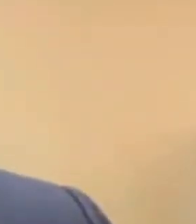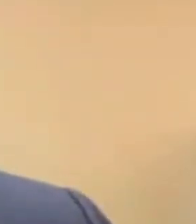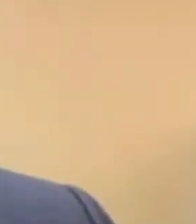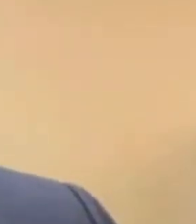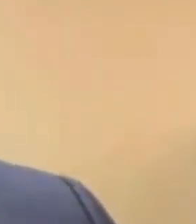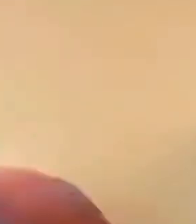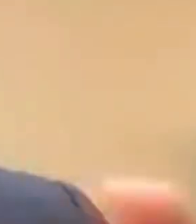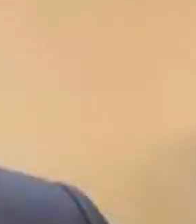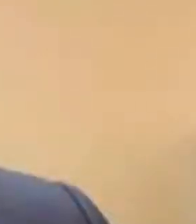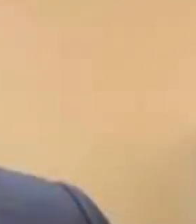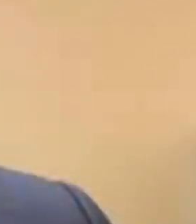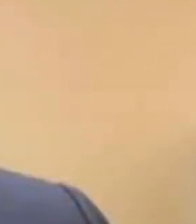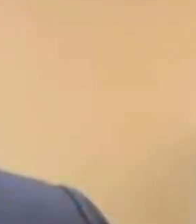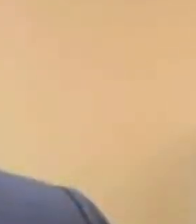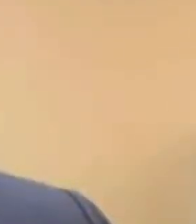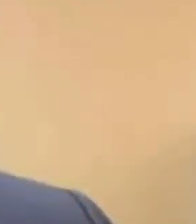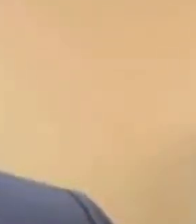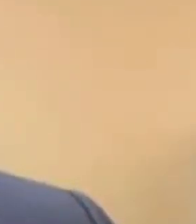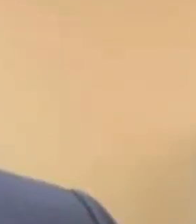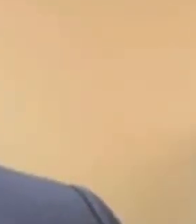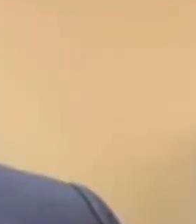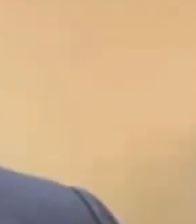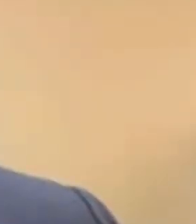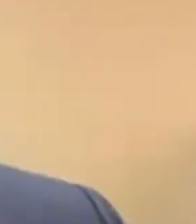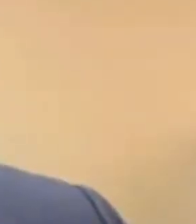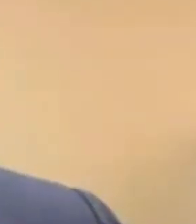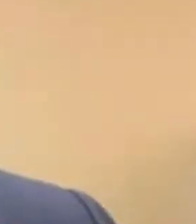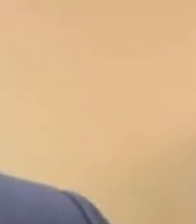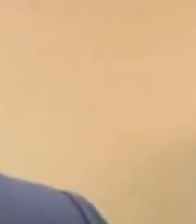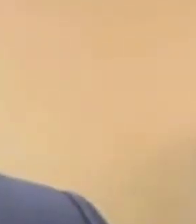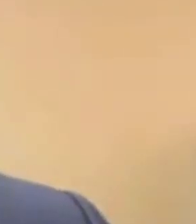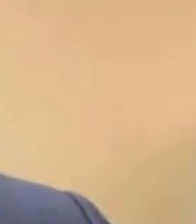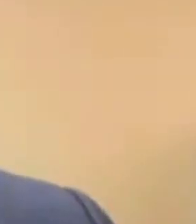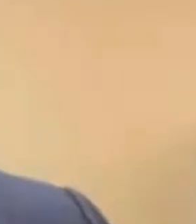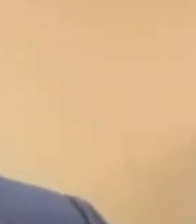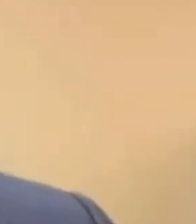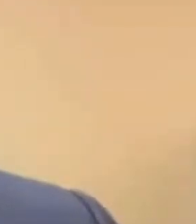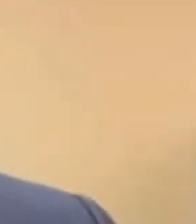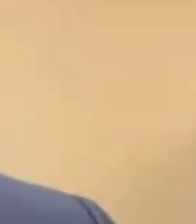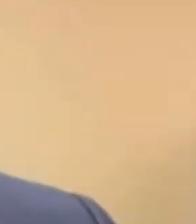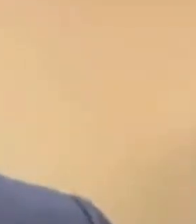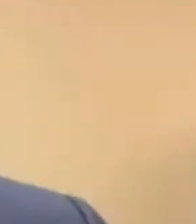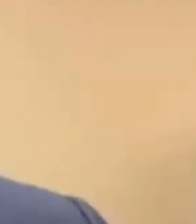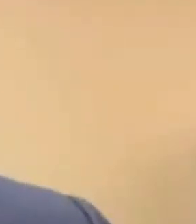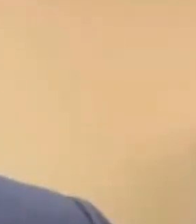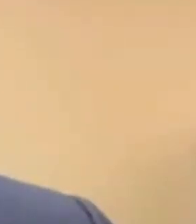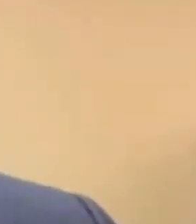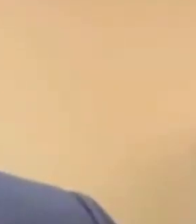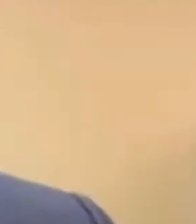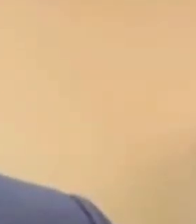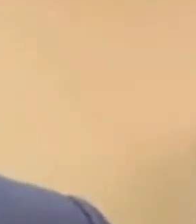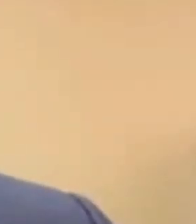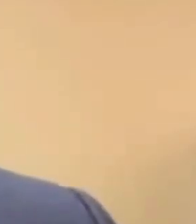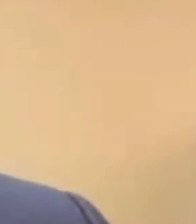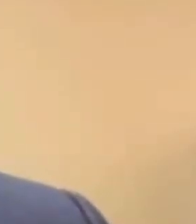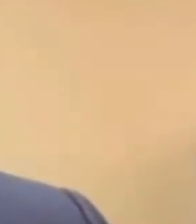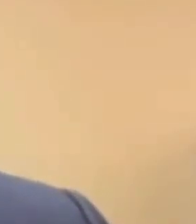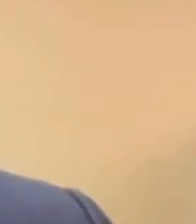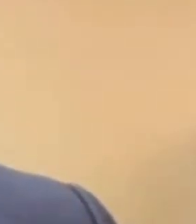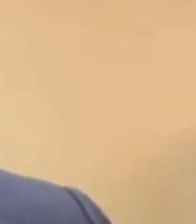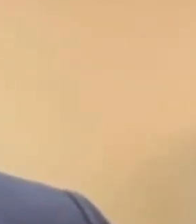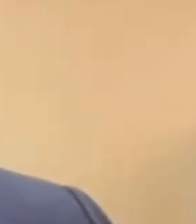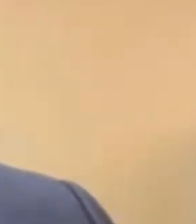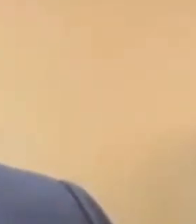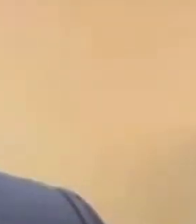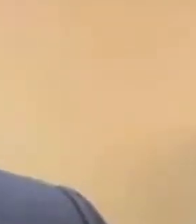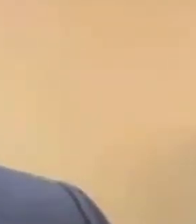ANC, perhaps within the GNU partners, in order to avoid potential conflict of interest, so that the person appointed is